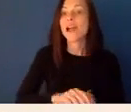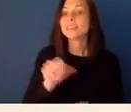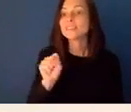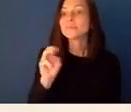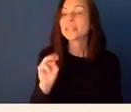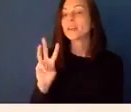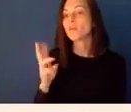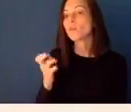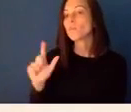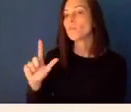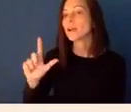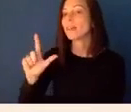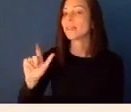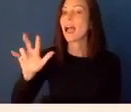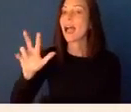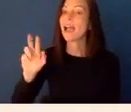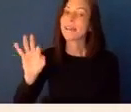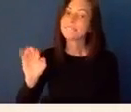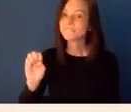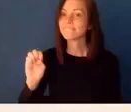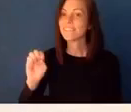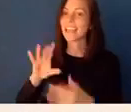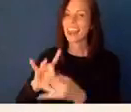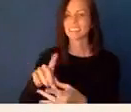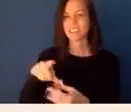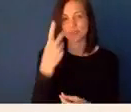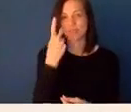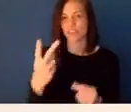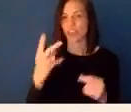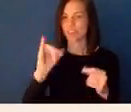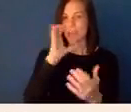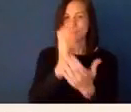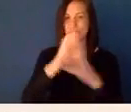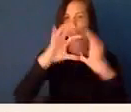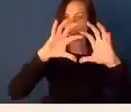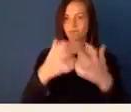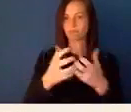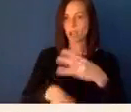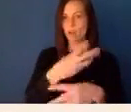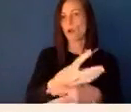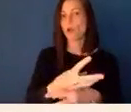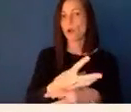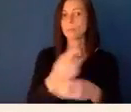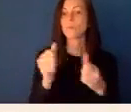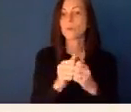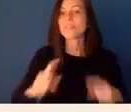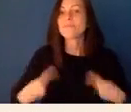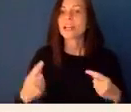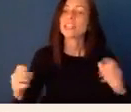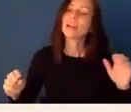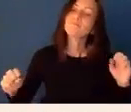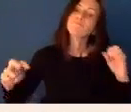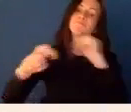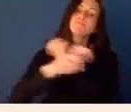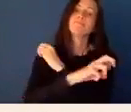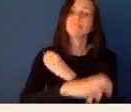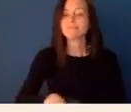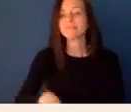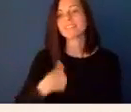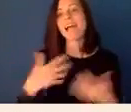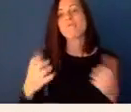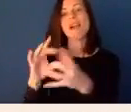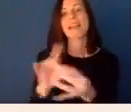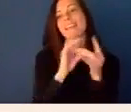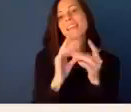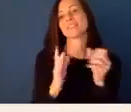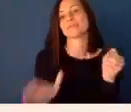Connections. It's a picture of a globe. You saw it on the front screen with the wheelchair zooming across because I want to make connections across the world. And then